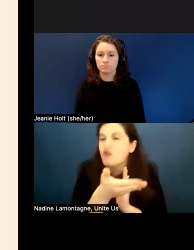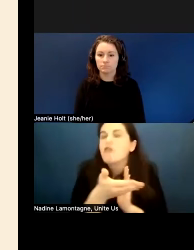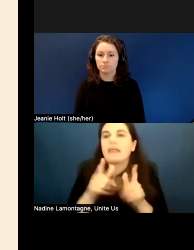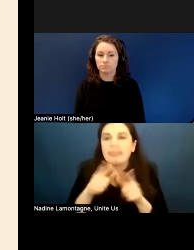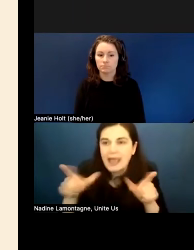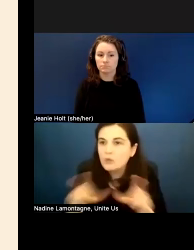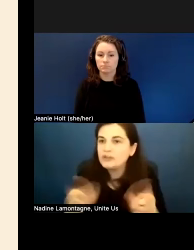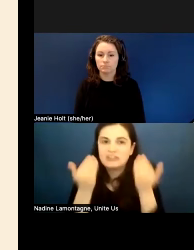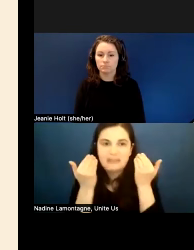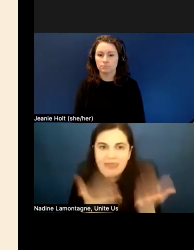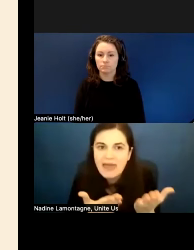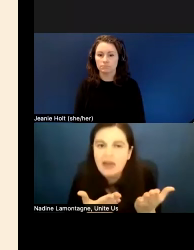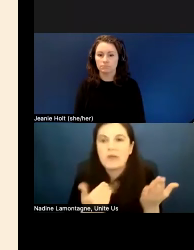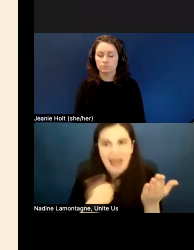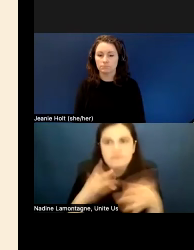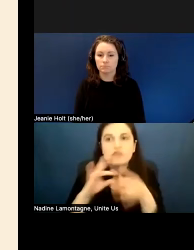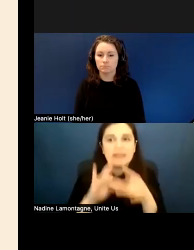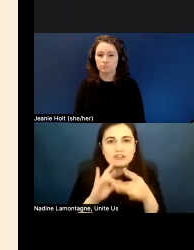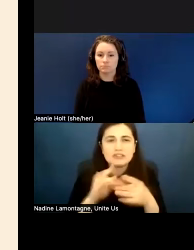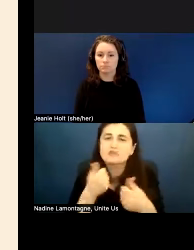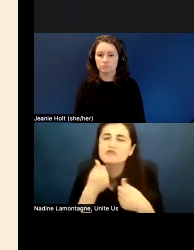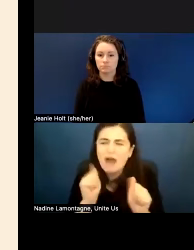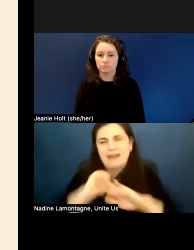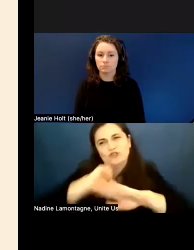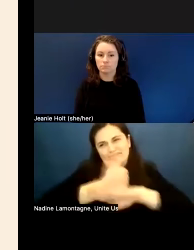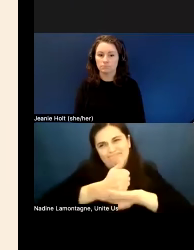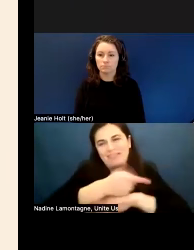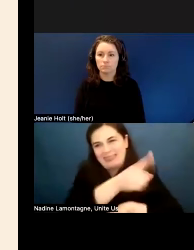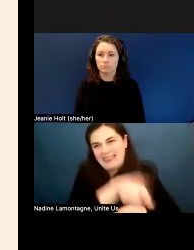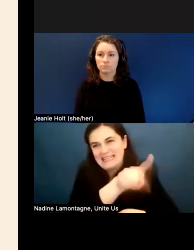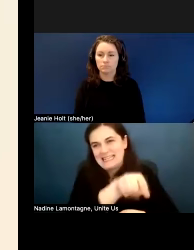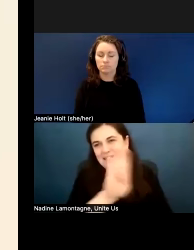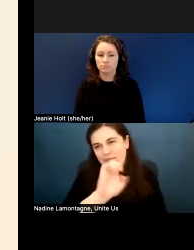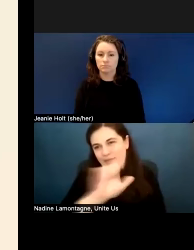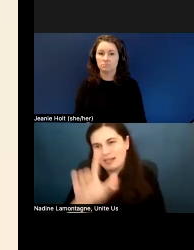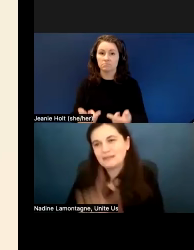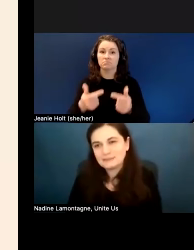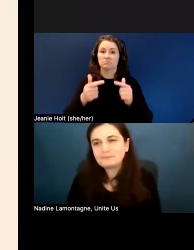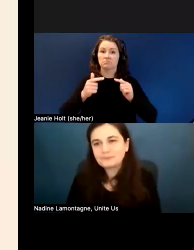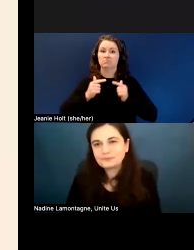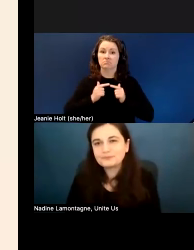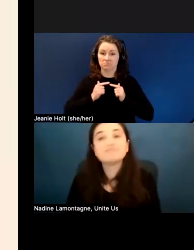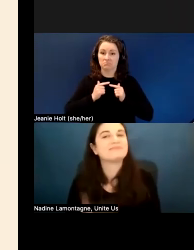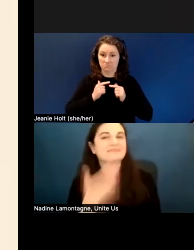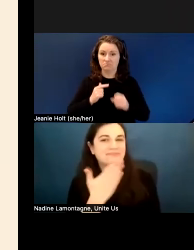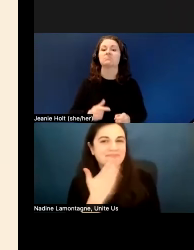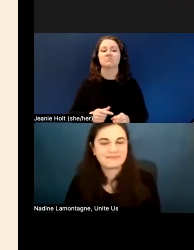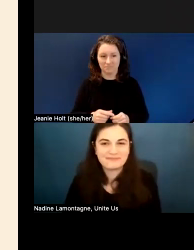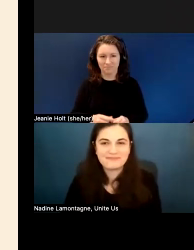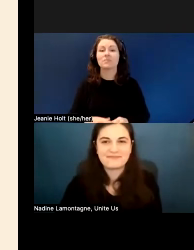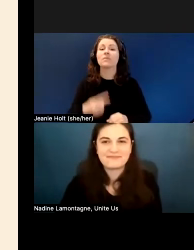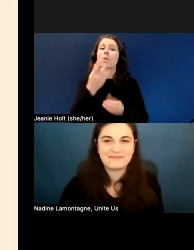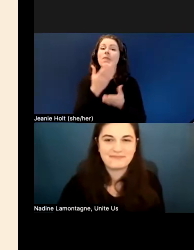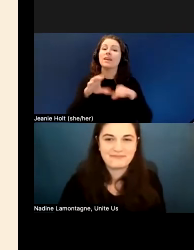have their relationships to try to get these bills through. So one of the things that we did in Maine